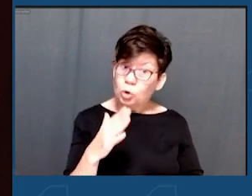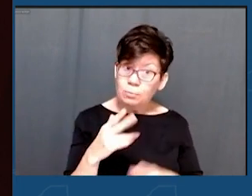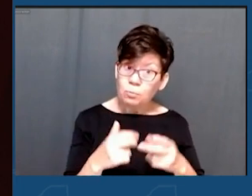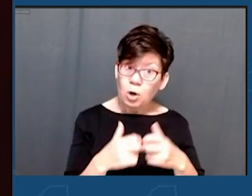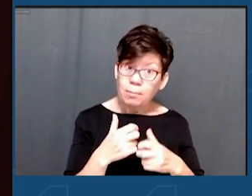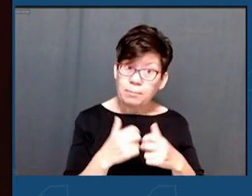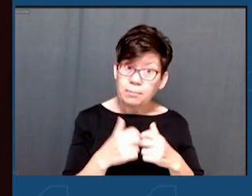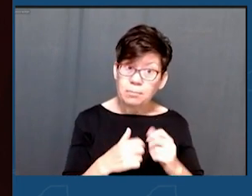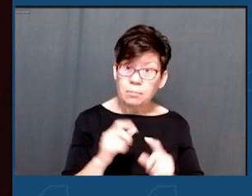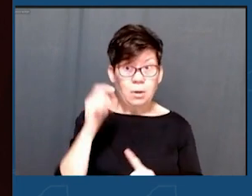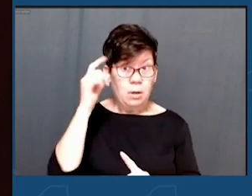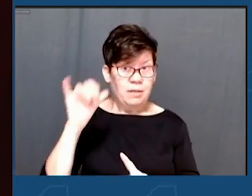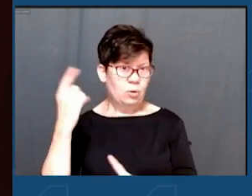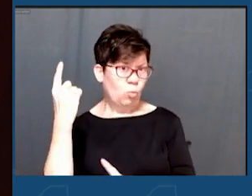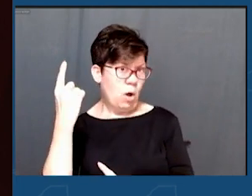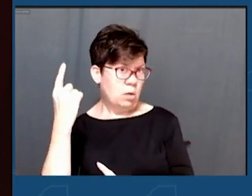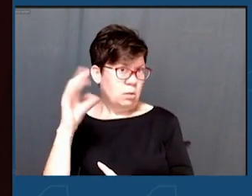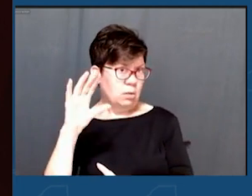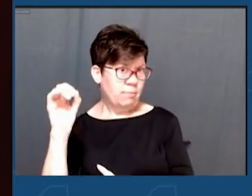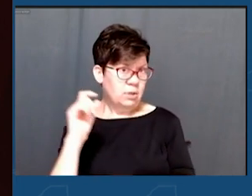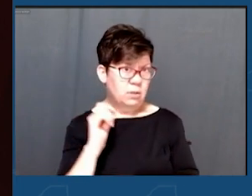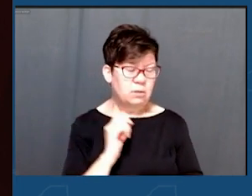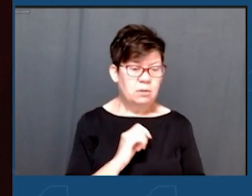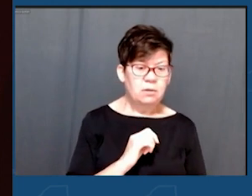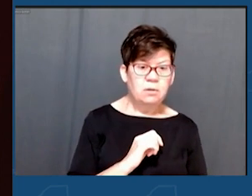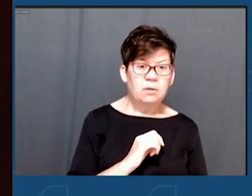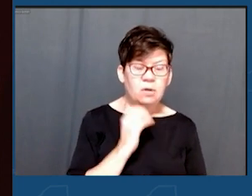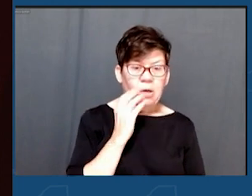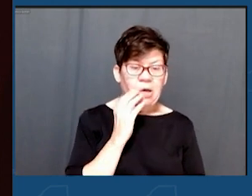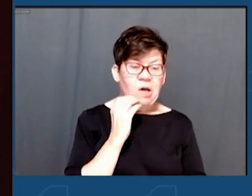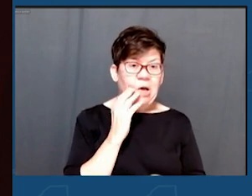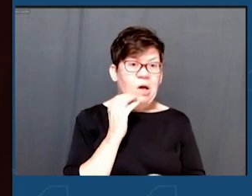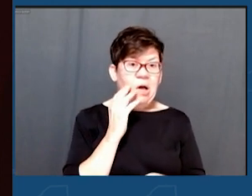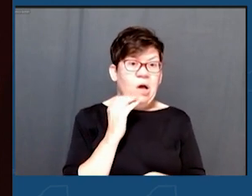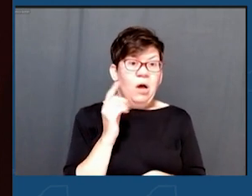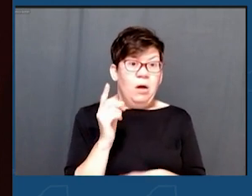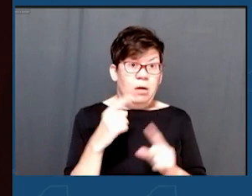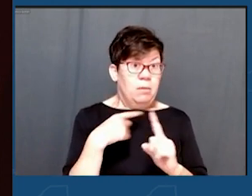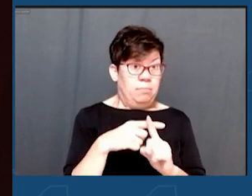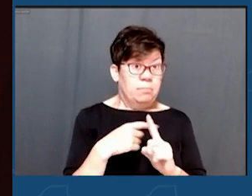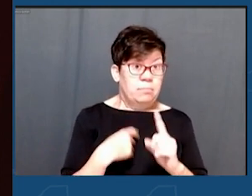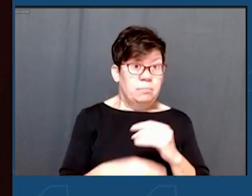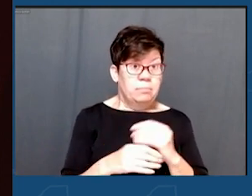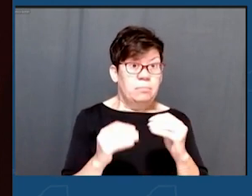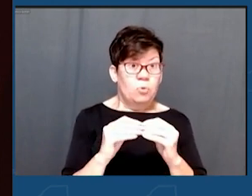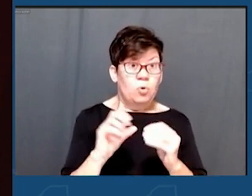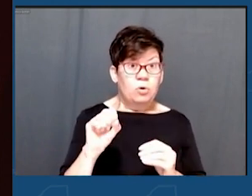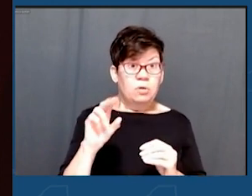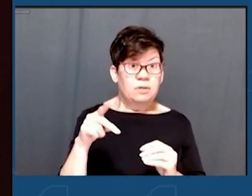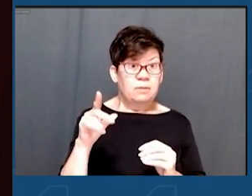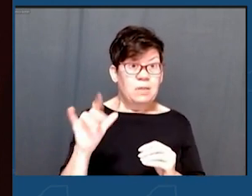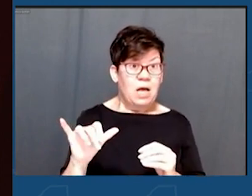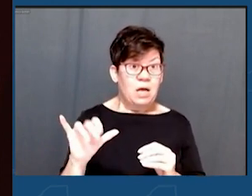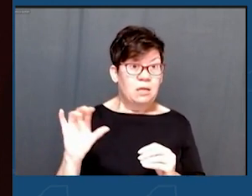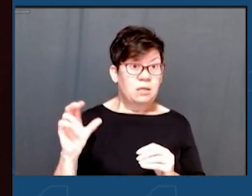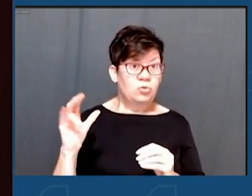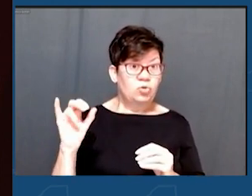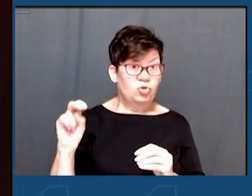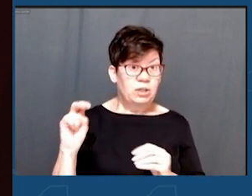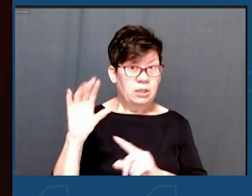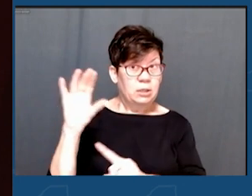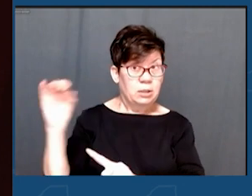company. The supply chain companies around this are phenomenal. So I have set a target for our communities to meet